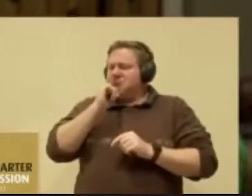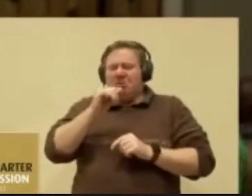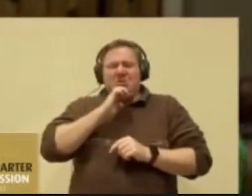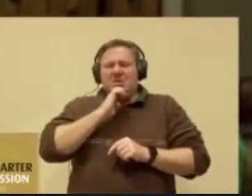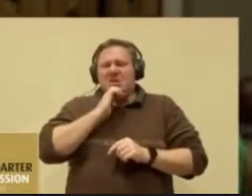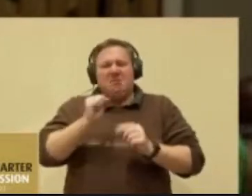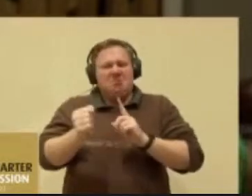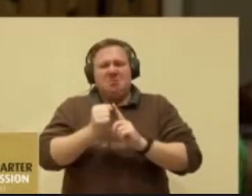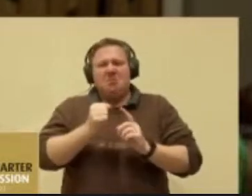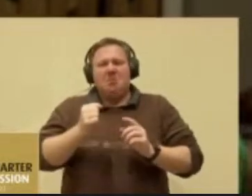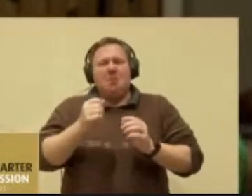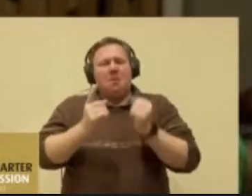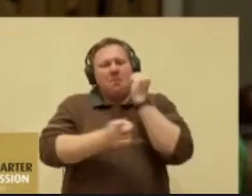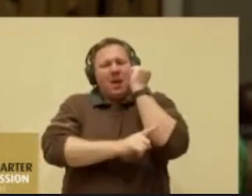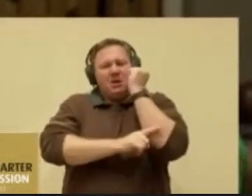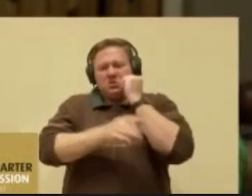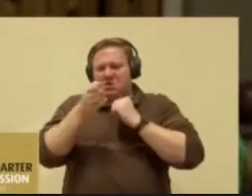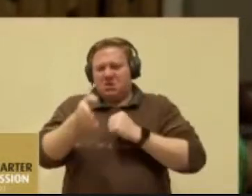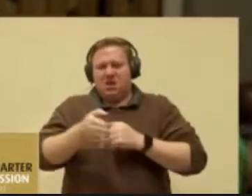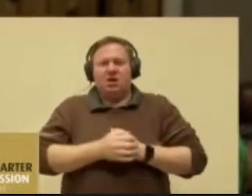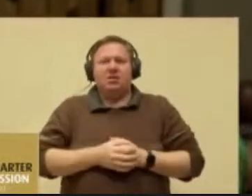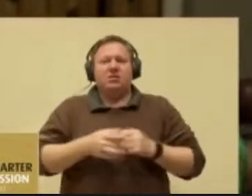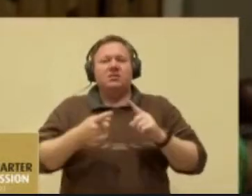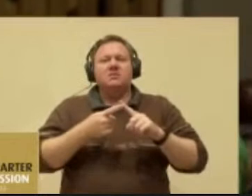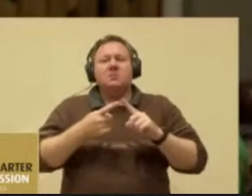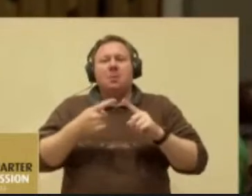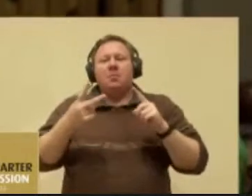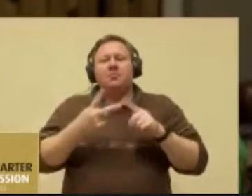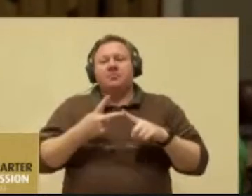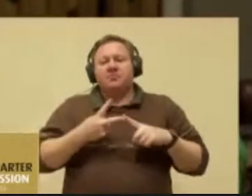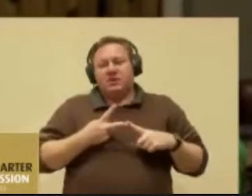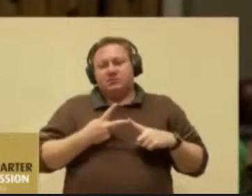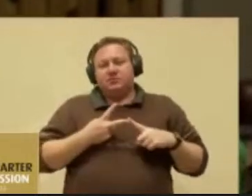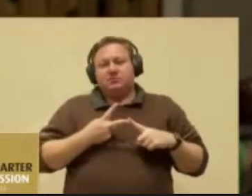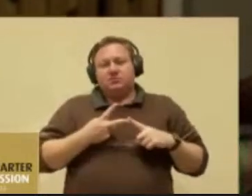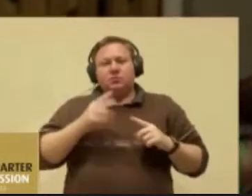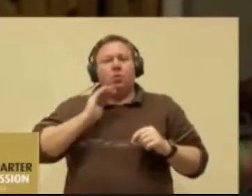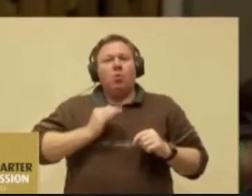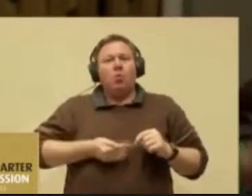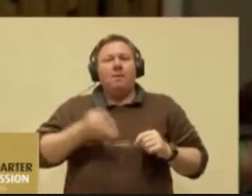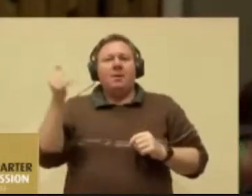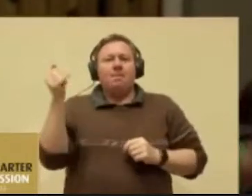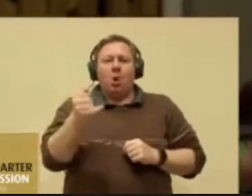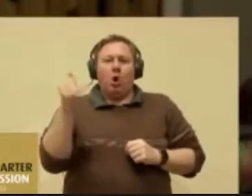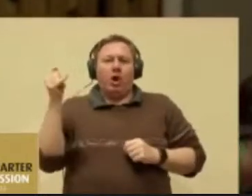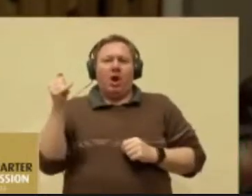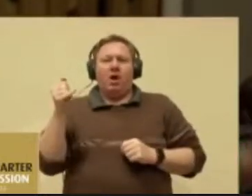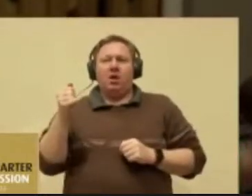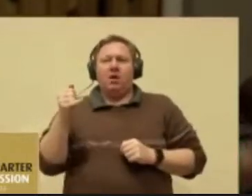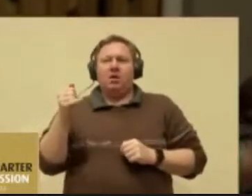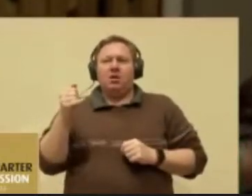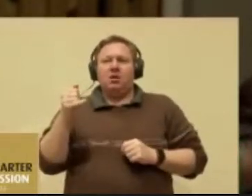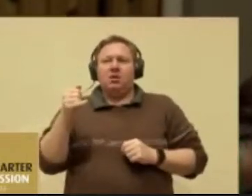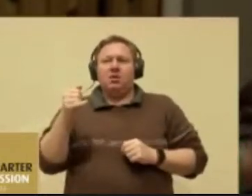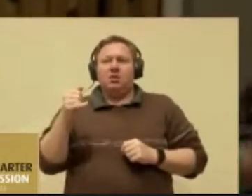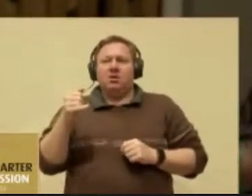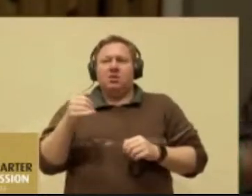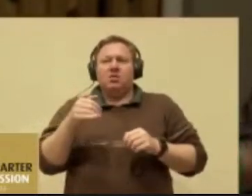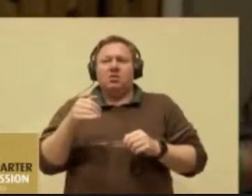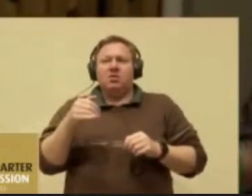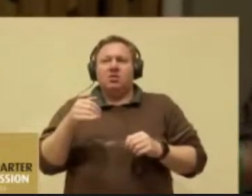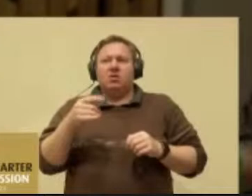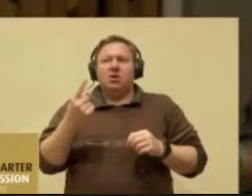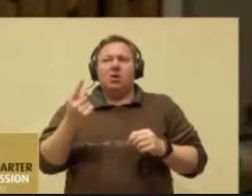secondly the other thing when it comes to these women killings is like we are only covering